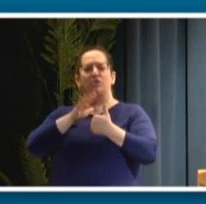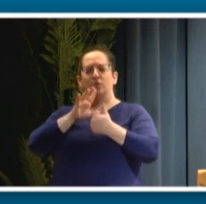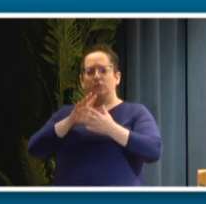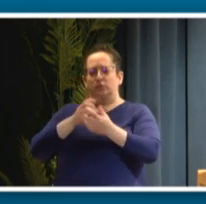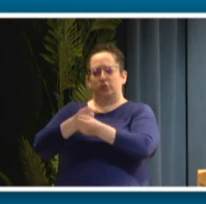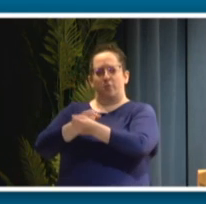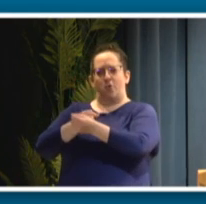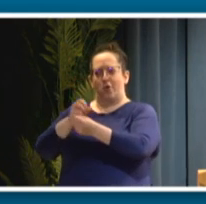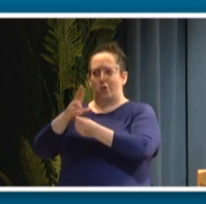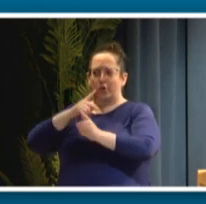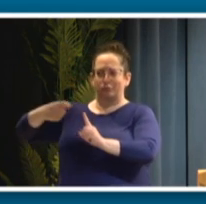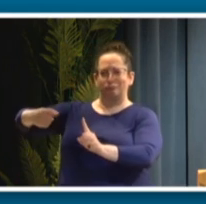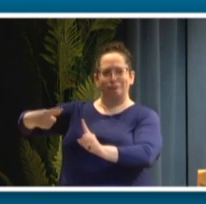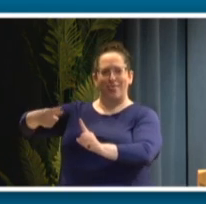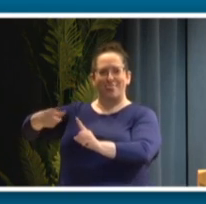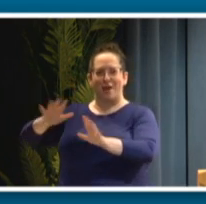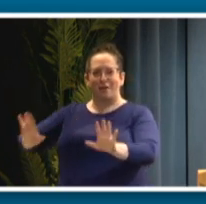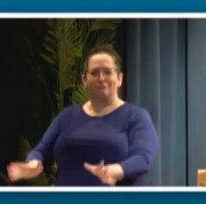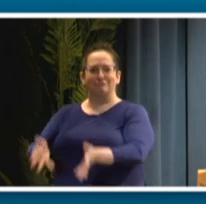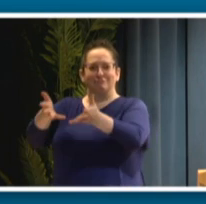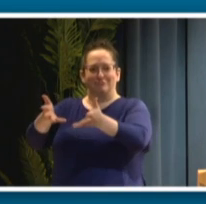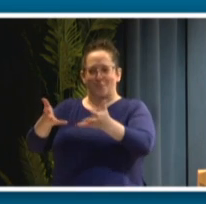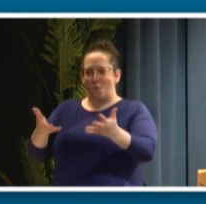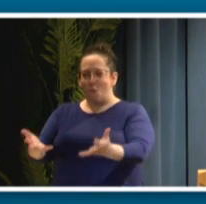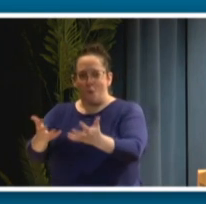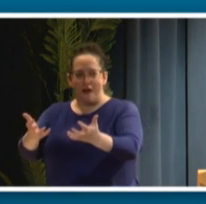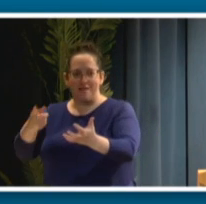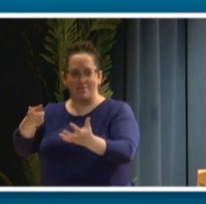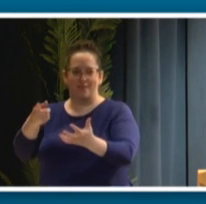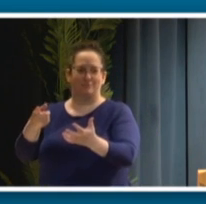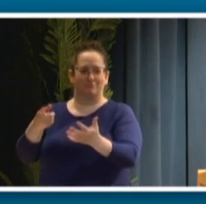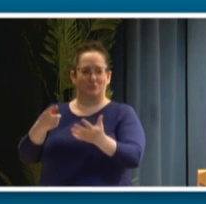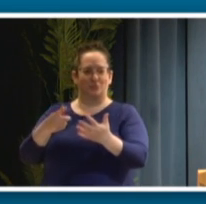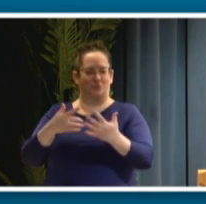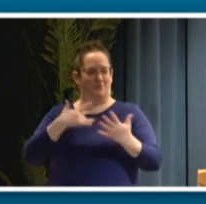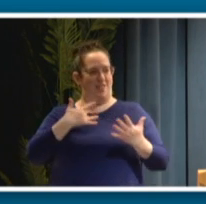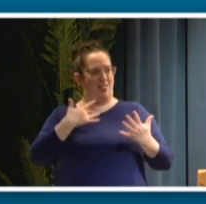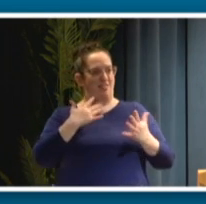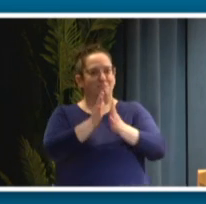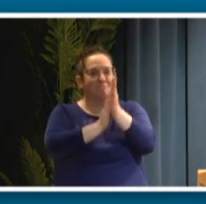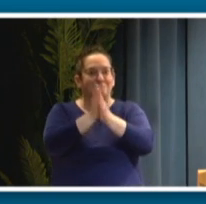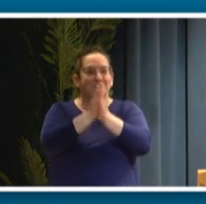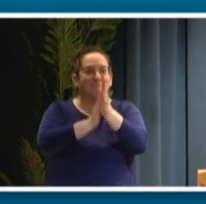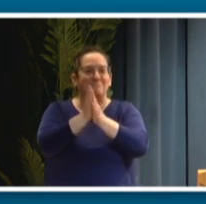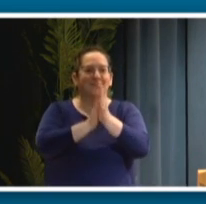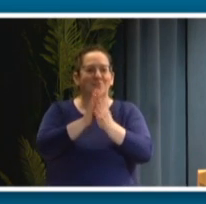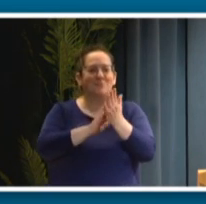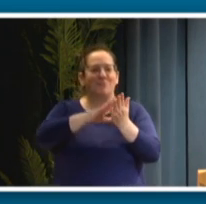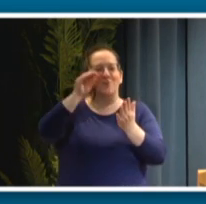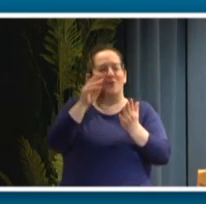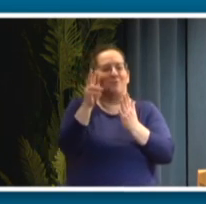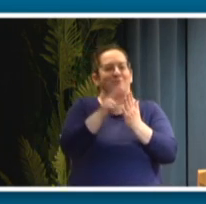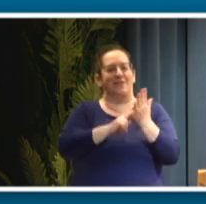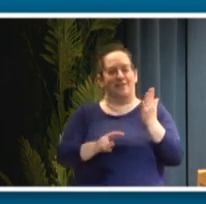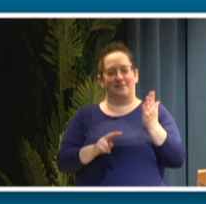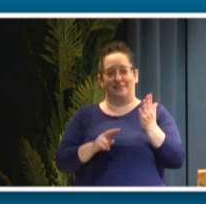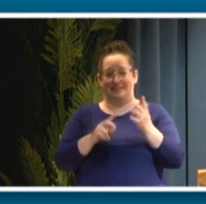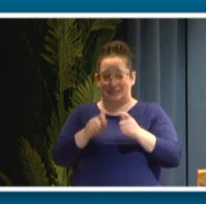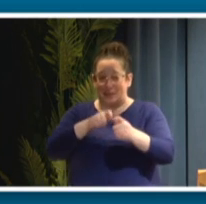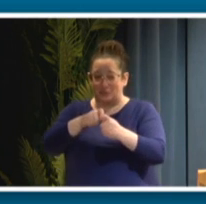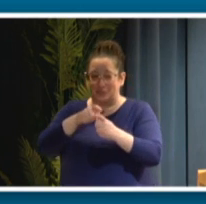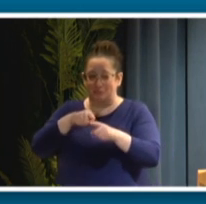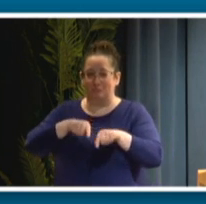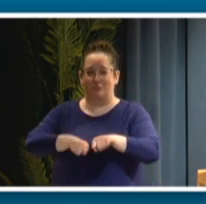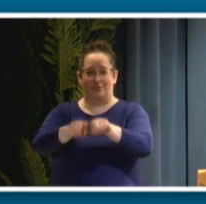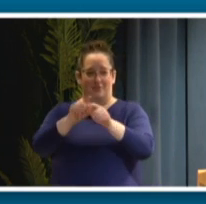of as we go through the pandemic? Yeah, it's rough. It's rough. First, I just want to say for all educators who are dealing with it, you know, hold